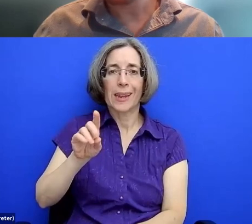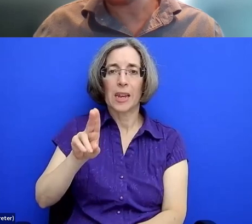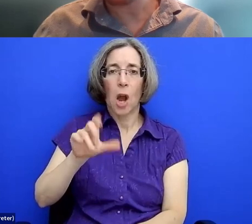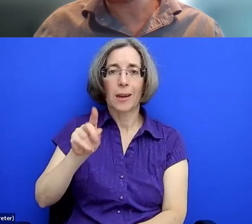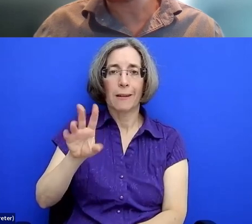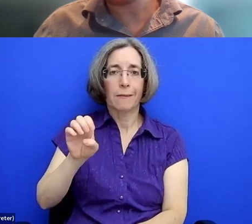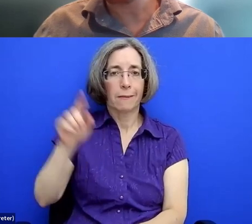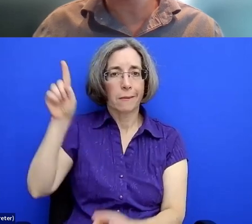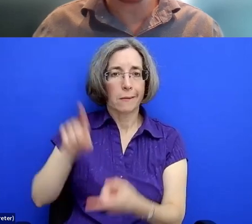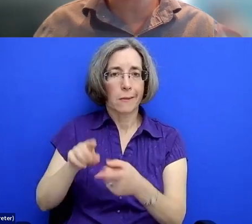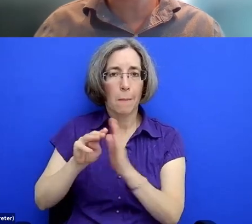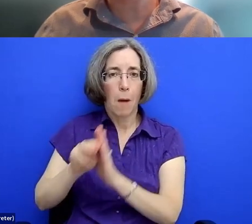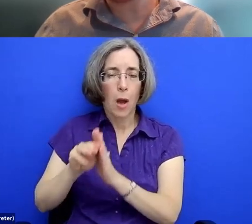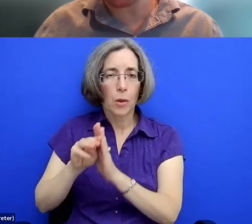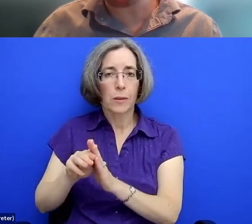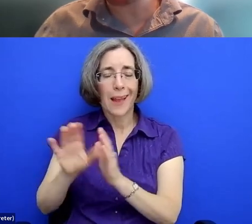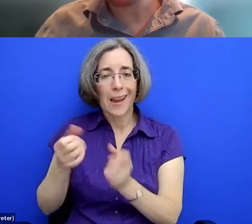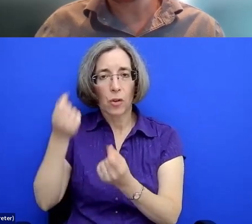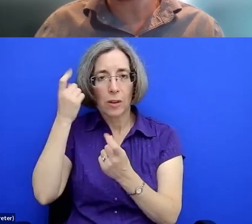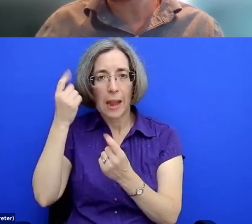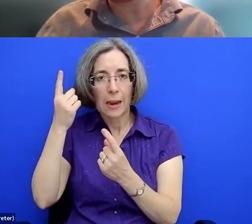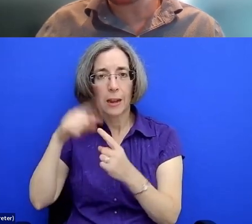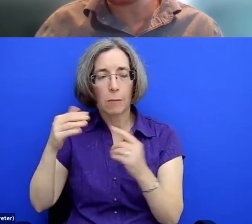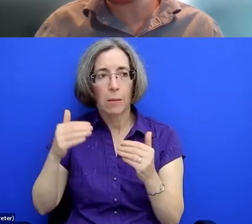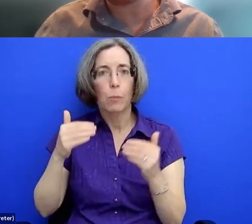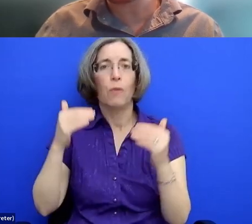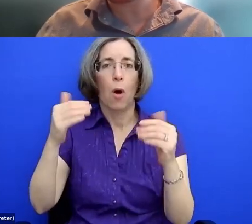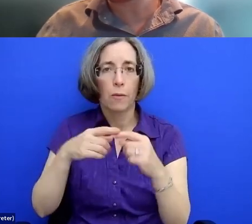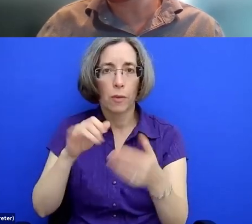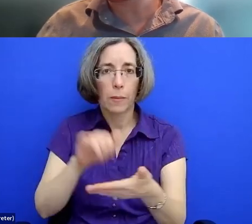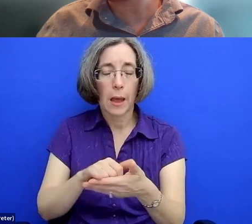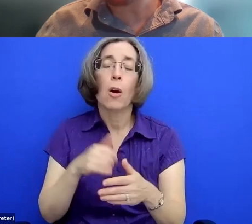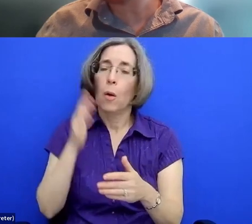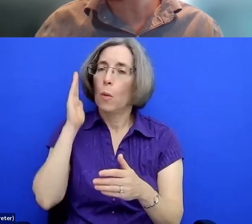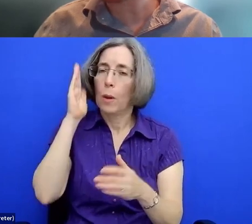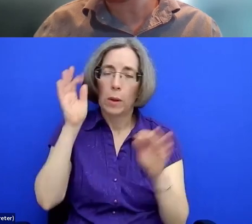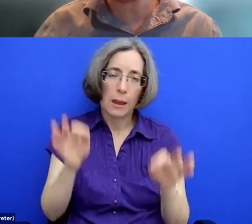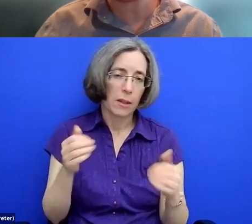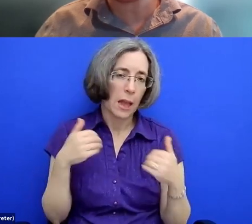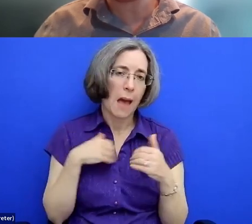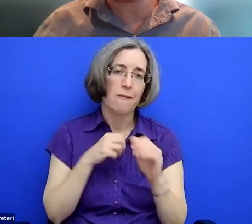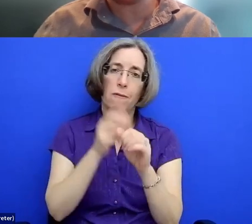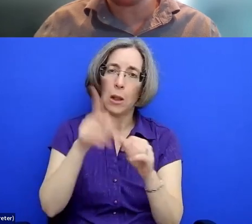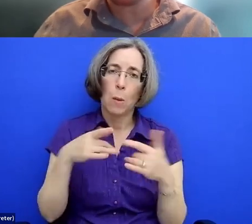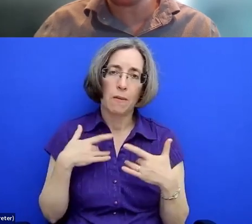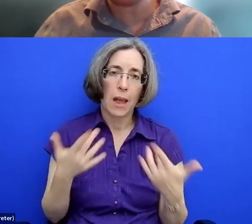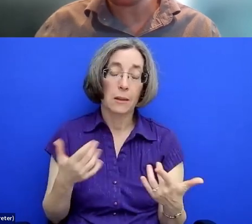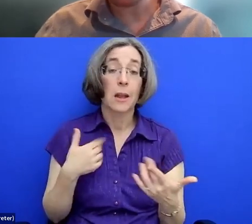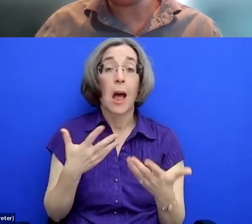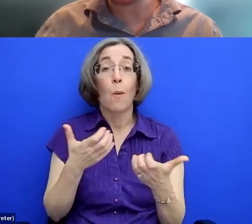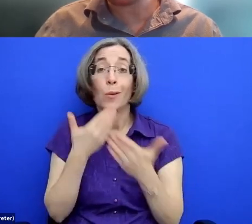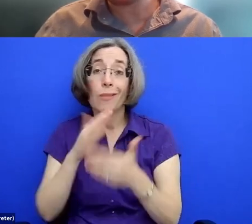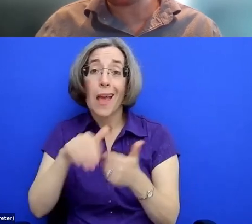understandings. We will absolutely have follow-up events. I want to acknowledge all of our questioners in the